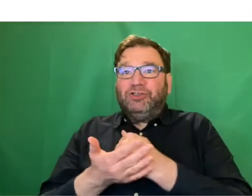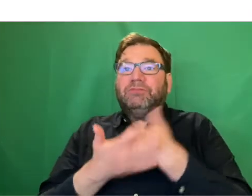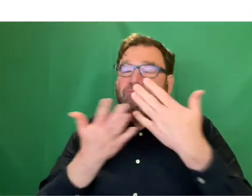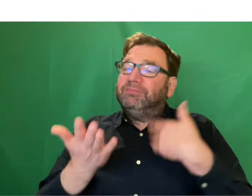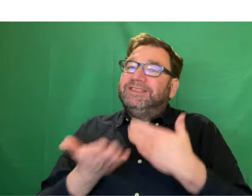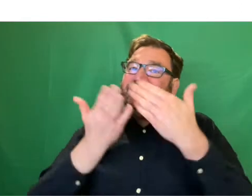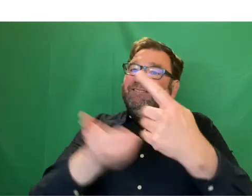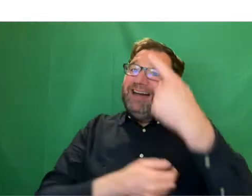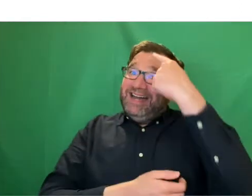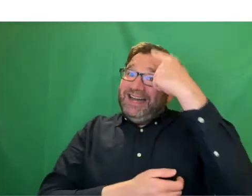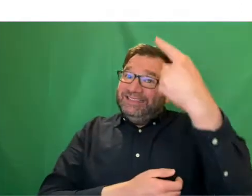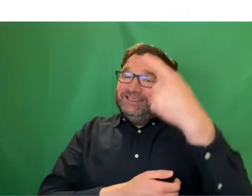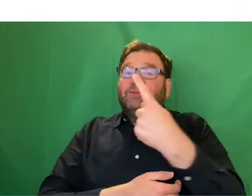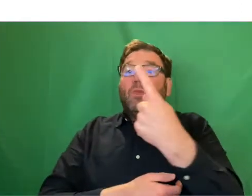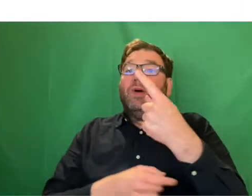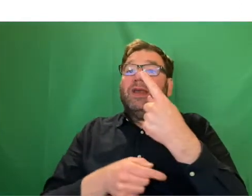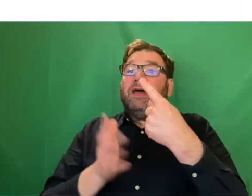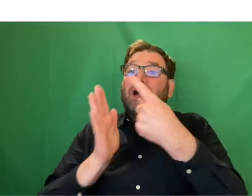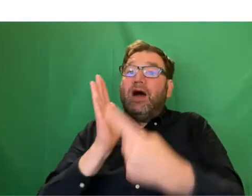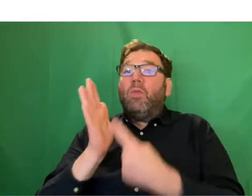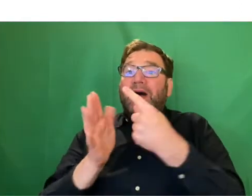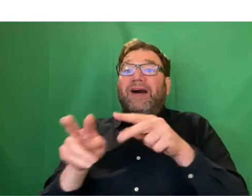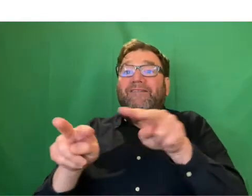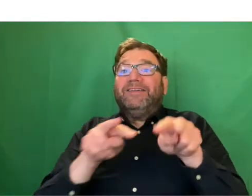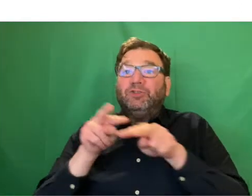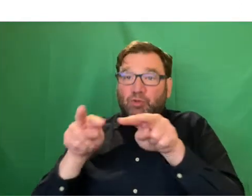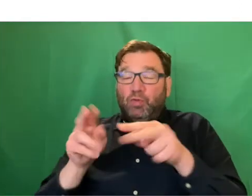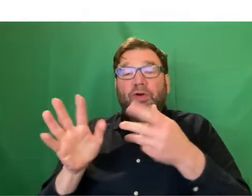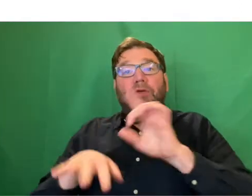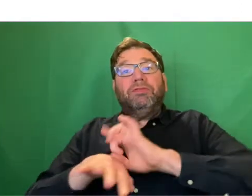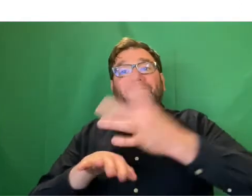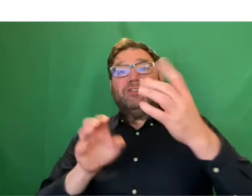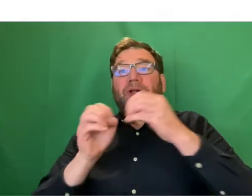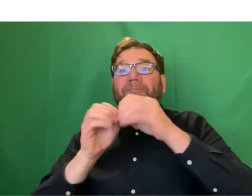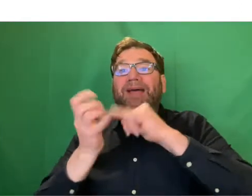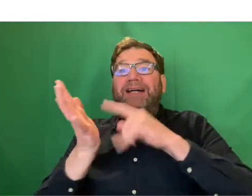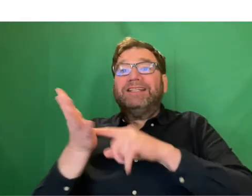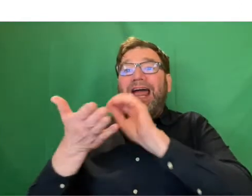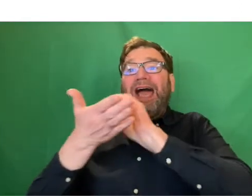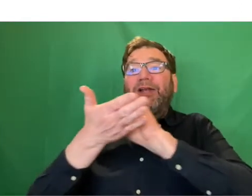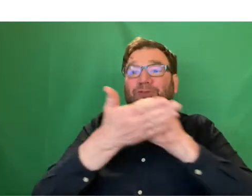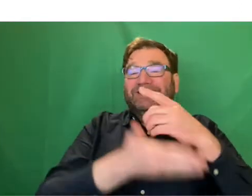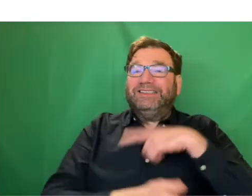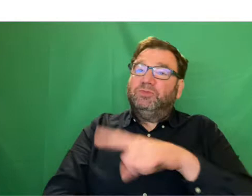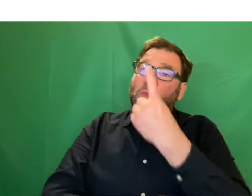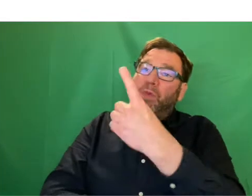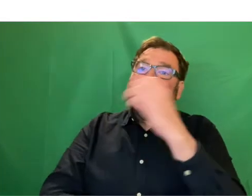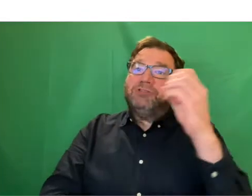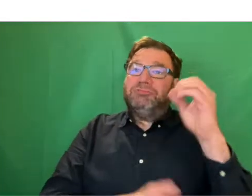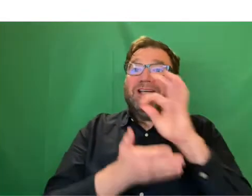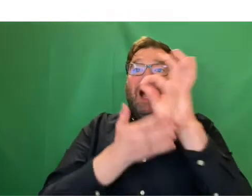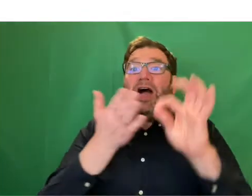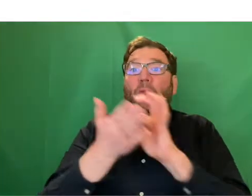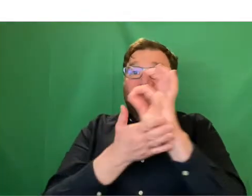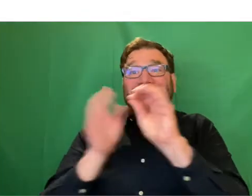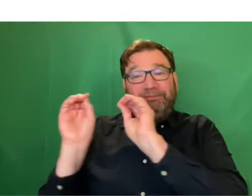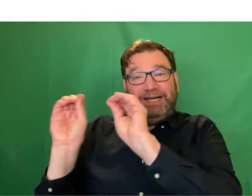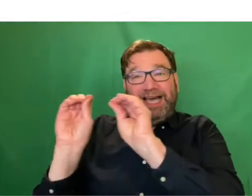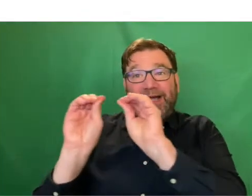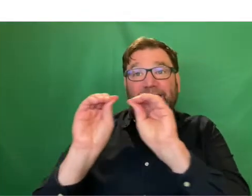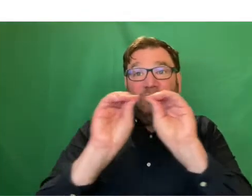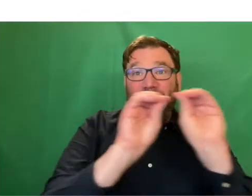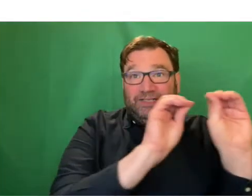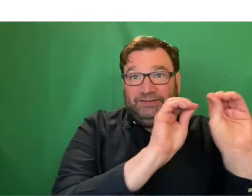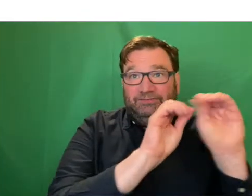collection. To get an idea of this, for a 1-hour video, a professional BSL annotator needs about 100 hours to annotate